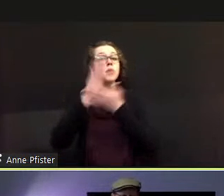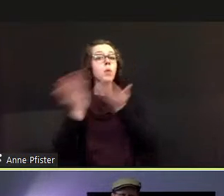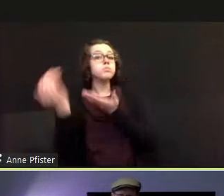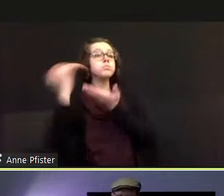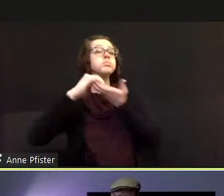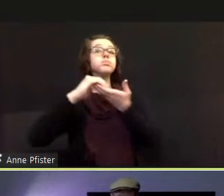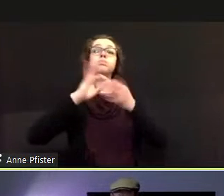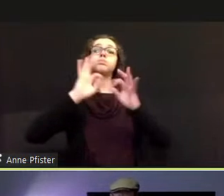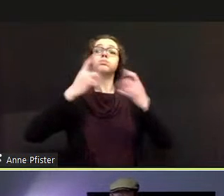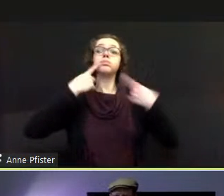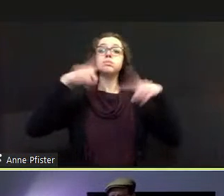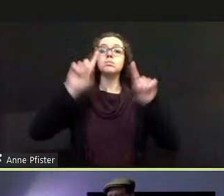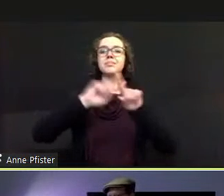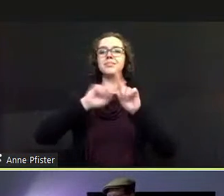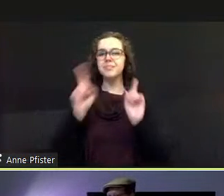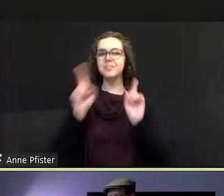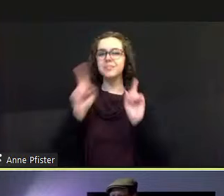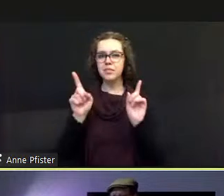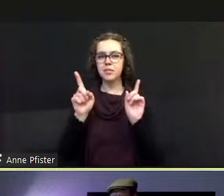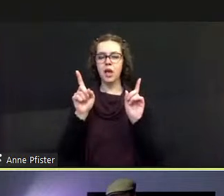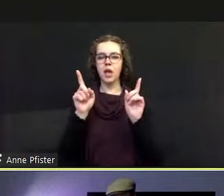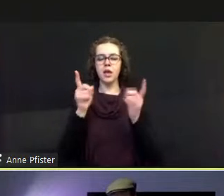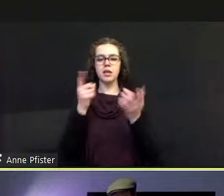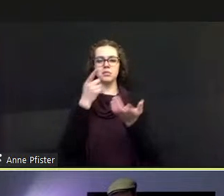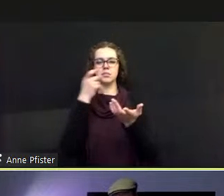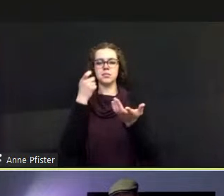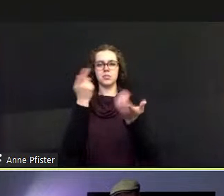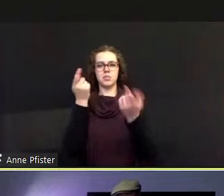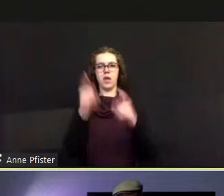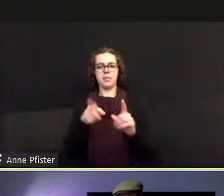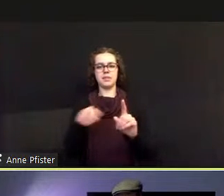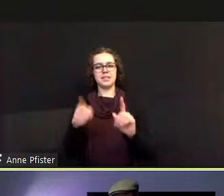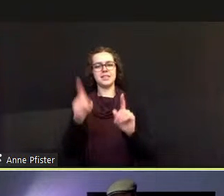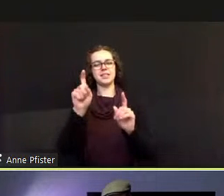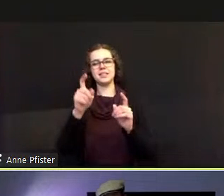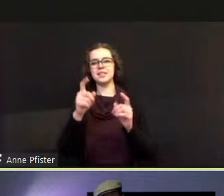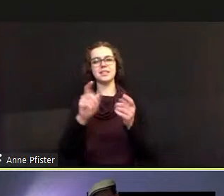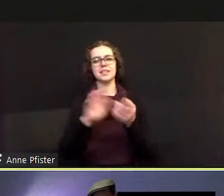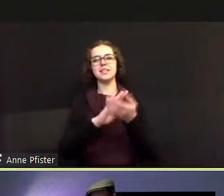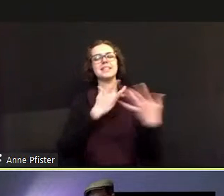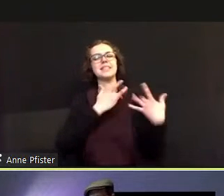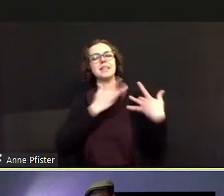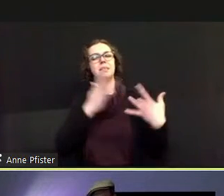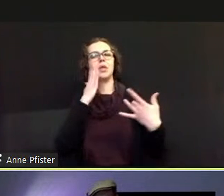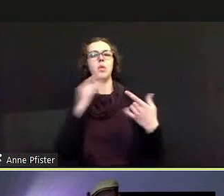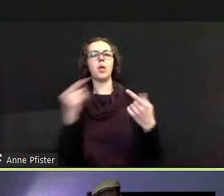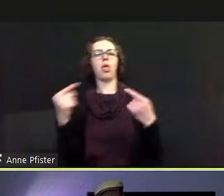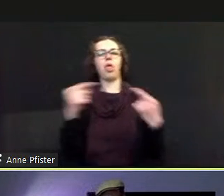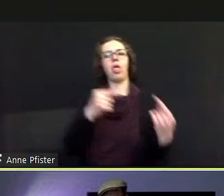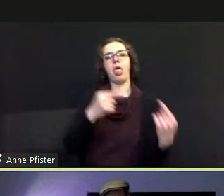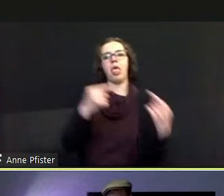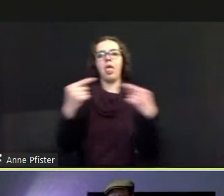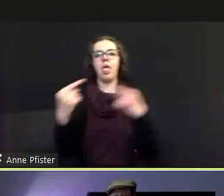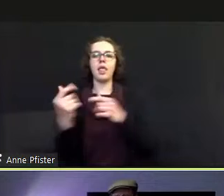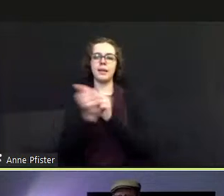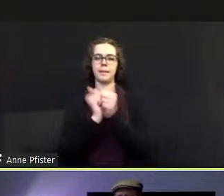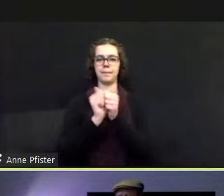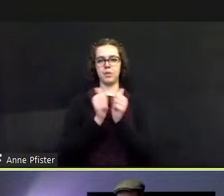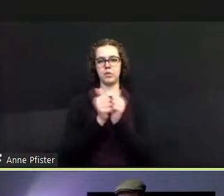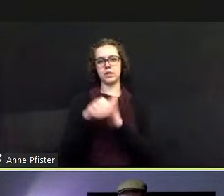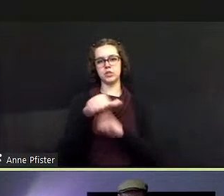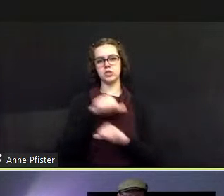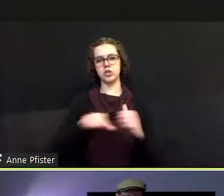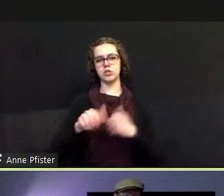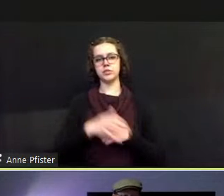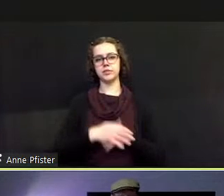the way the deck's stacked, they have to be competing with each other. So currently what we're seeing is that deaf children